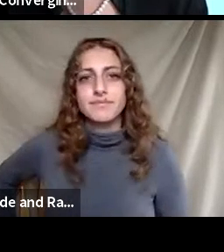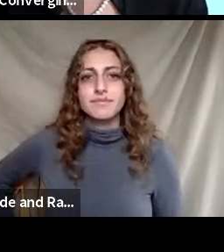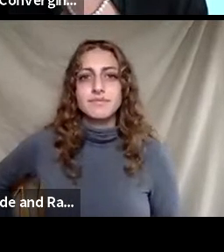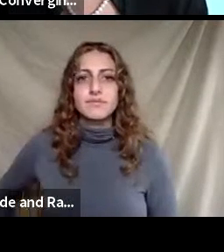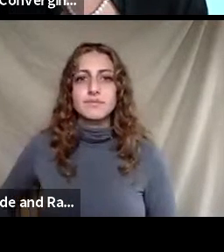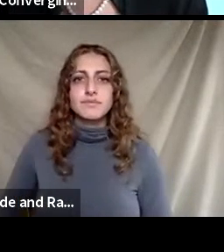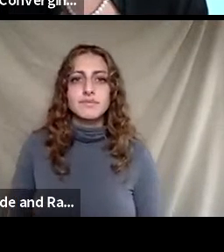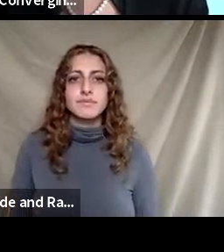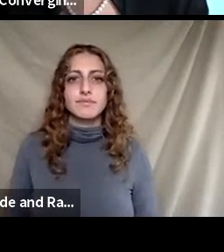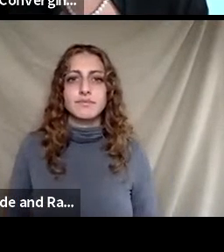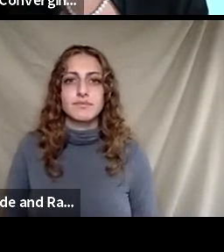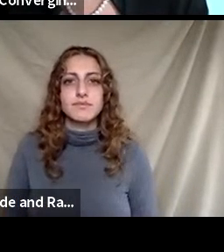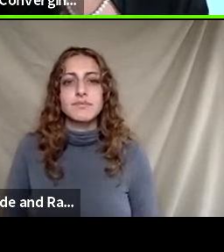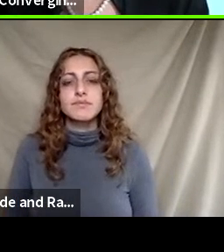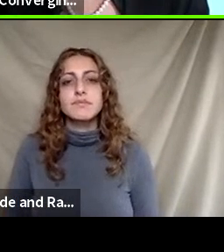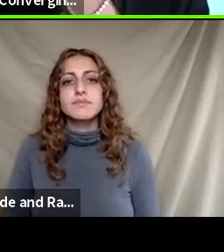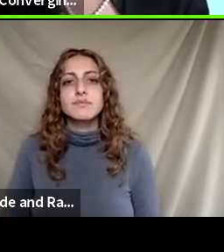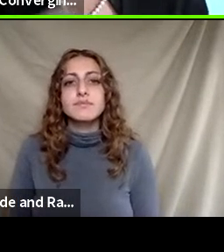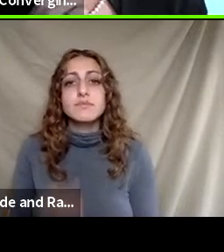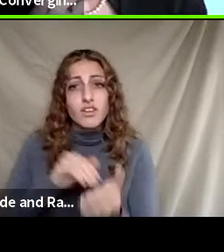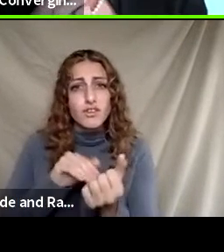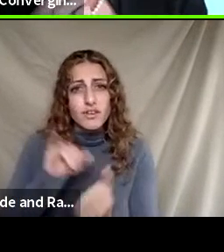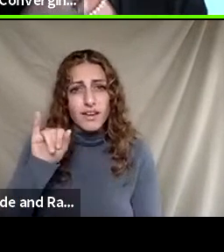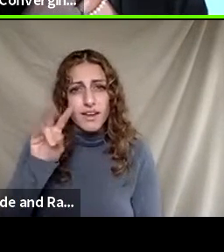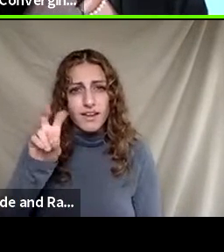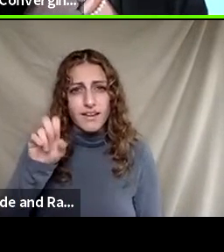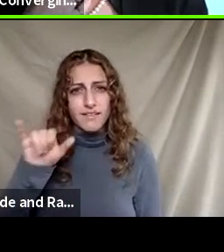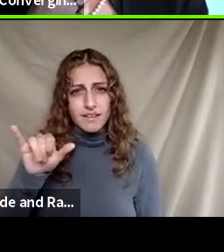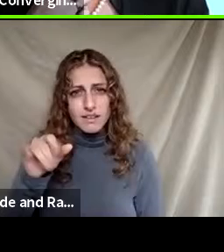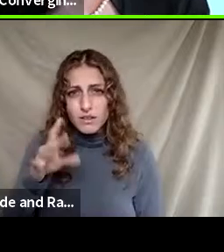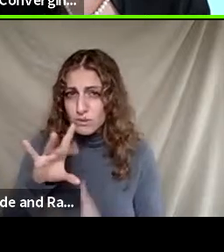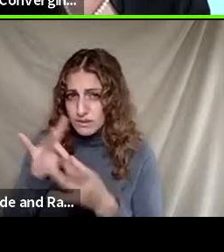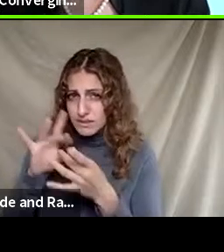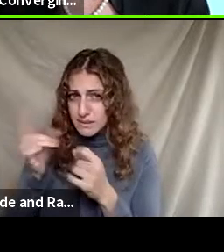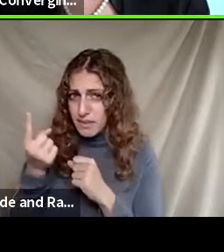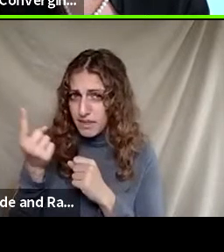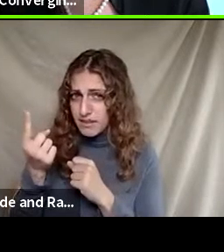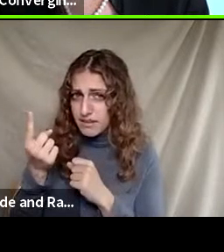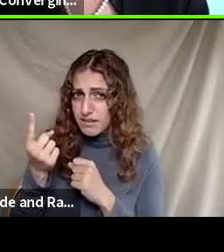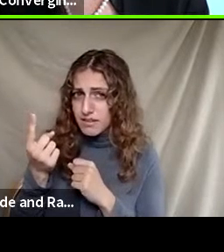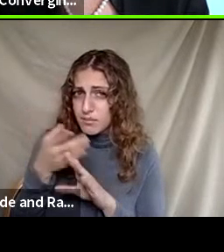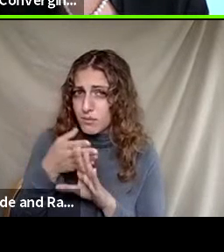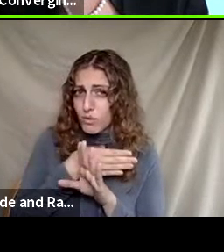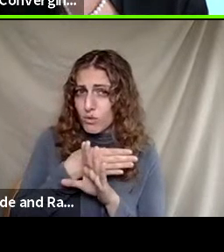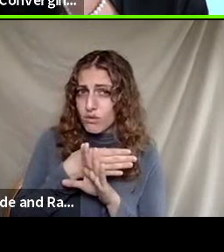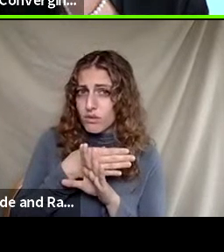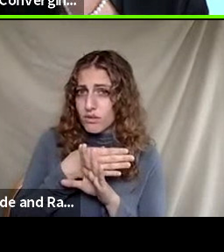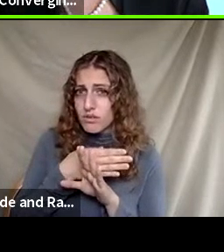Thanks. Dr. Ivey, you were going to say something earlier. Just want to make sure